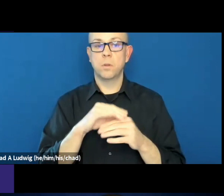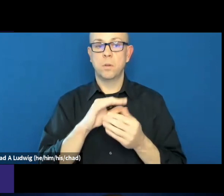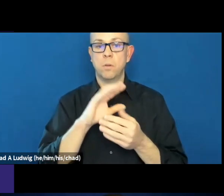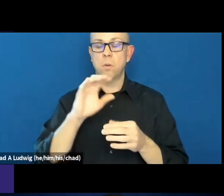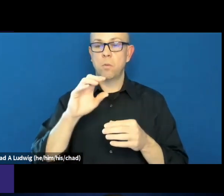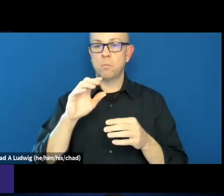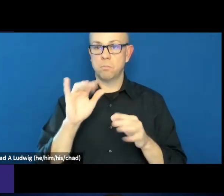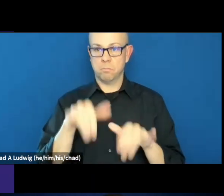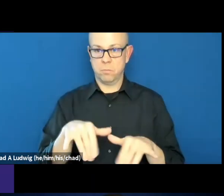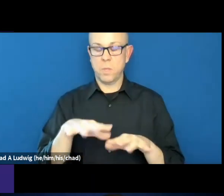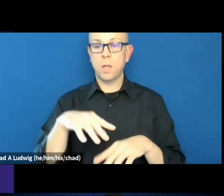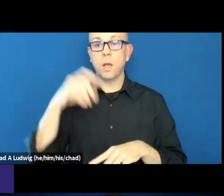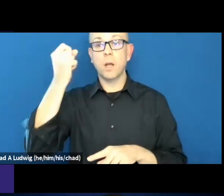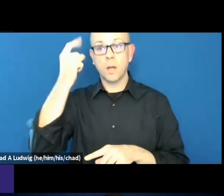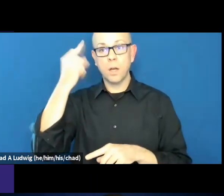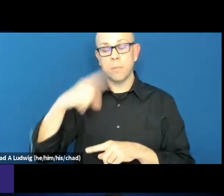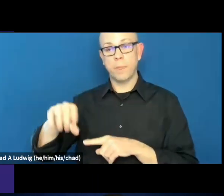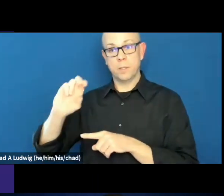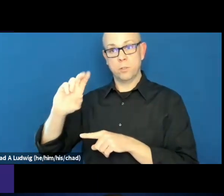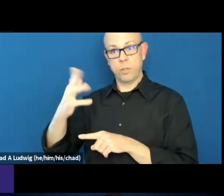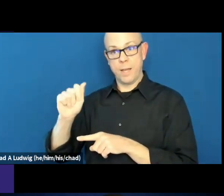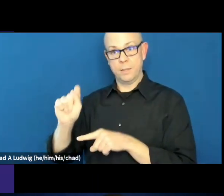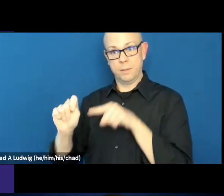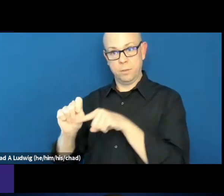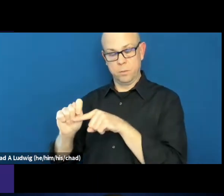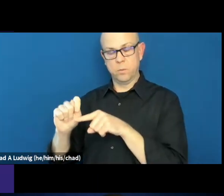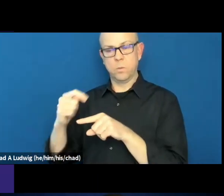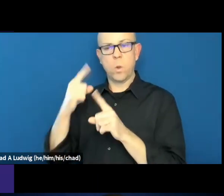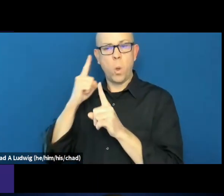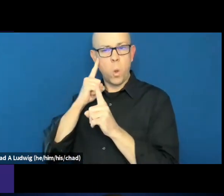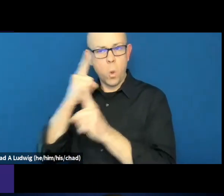disabled chat at this time.